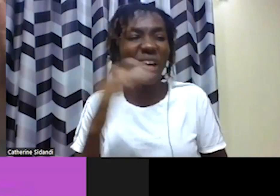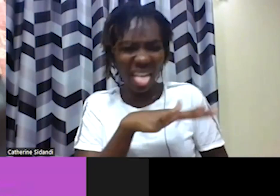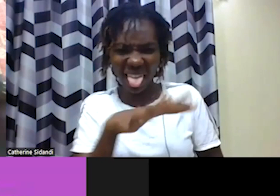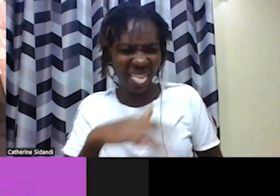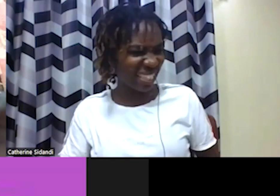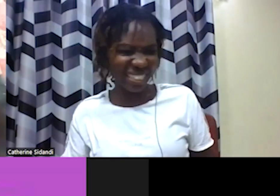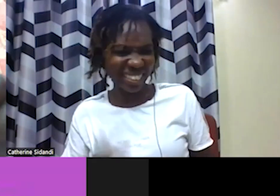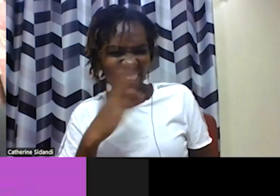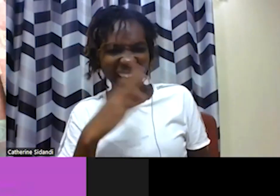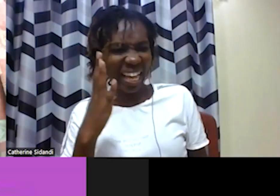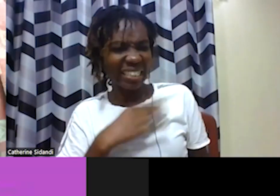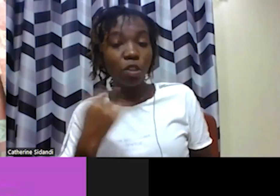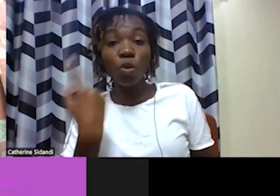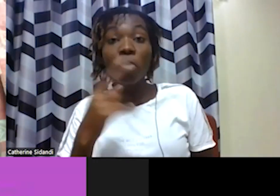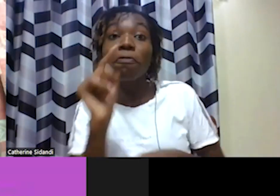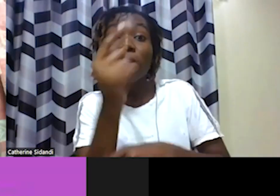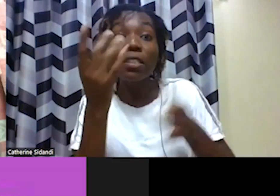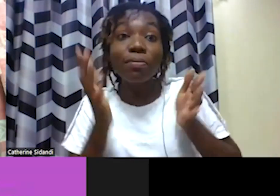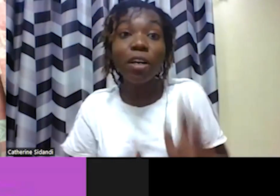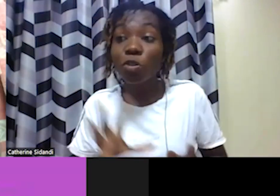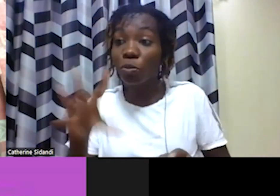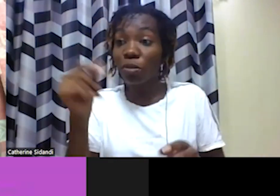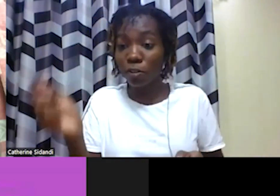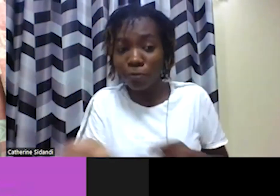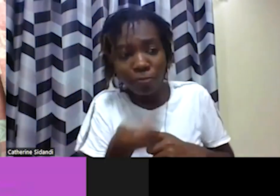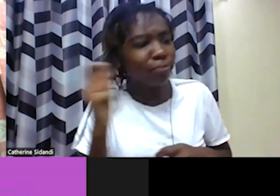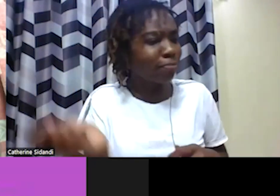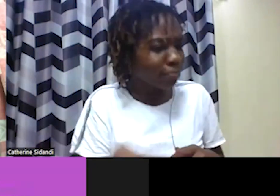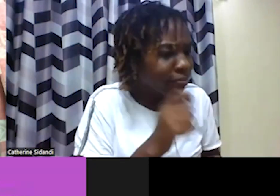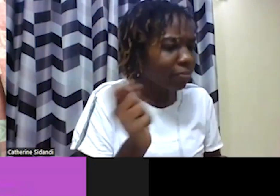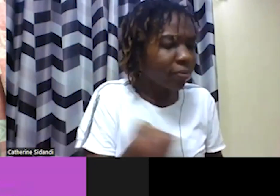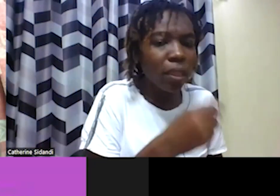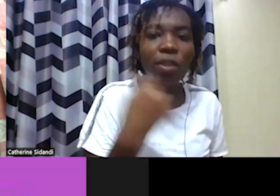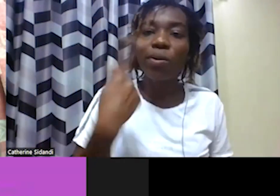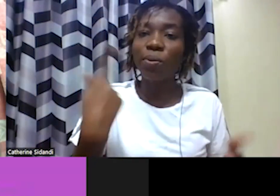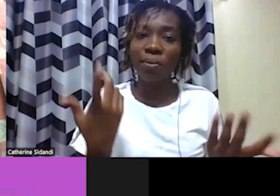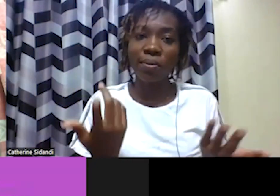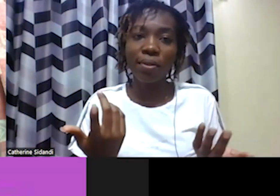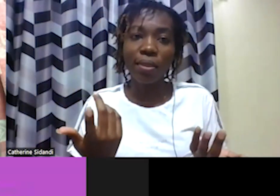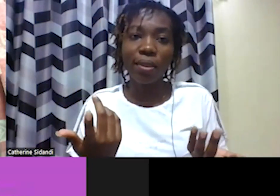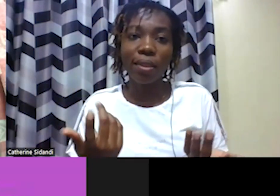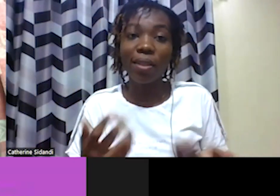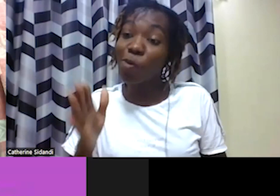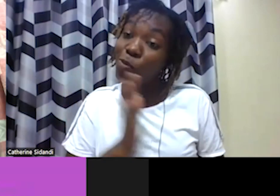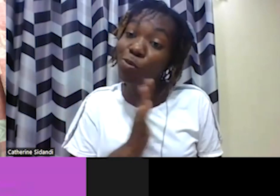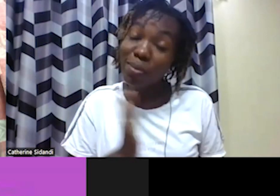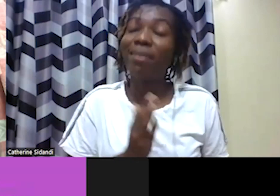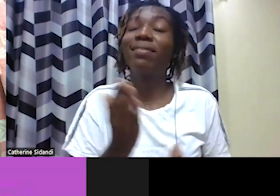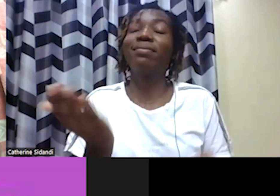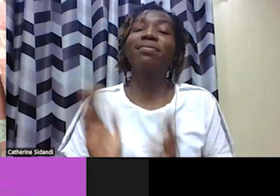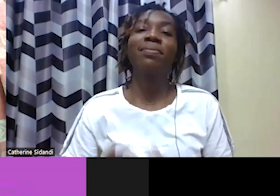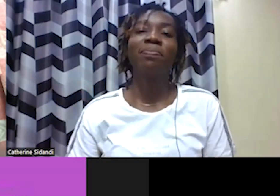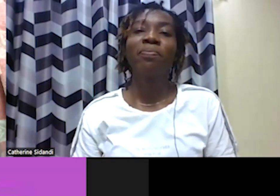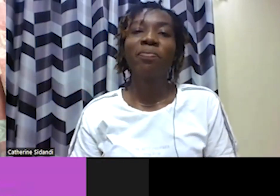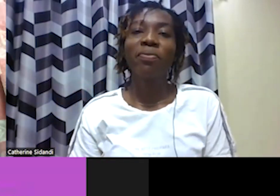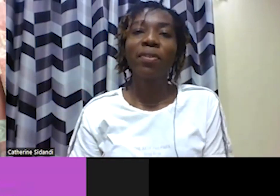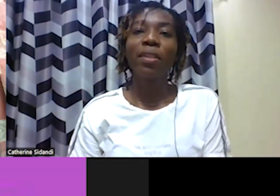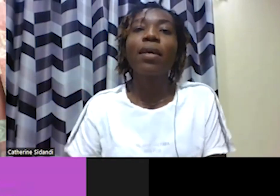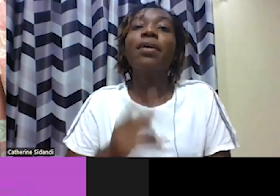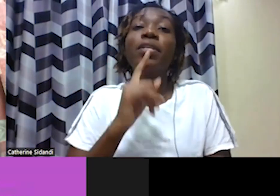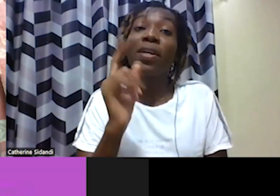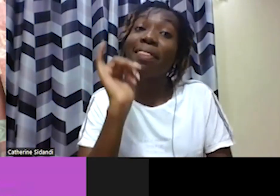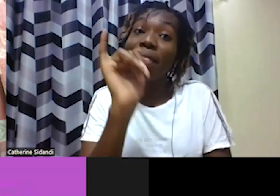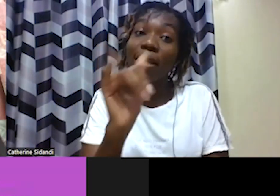is the first one to pick a broom and sweep? Isn't that a woman? So that is